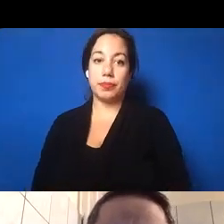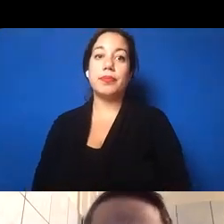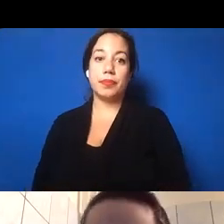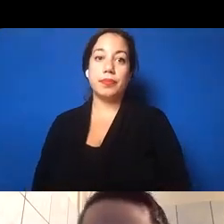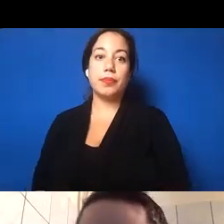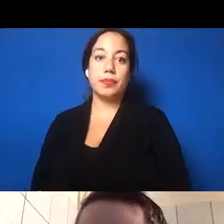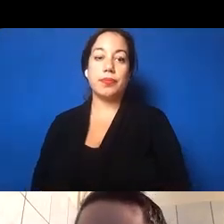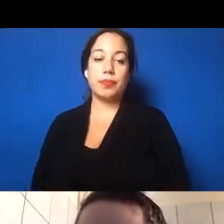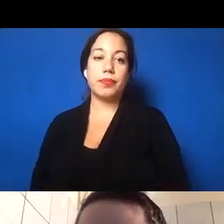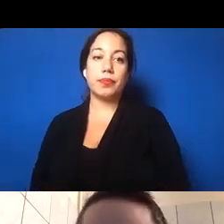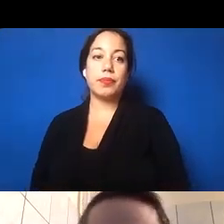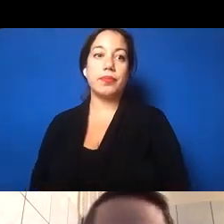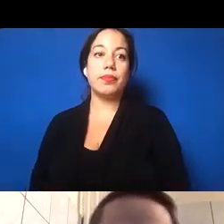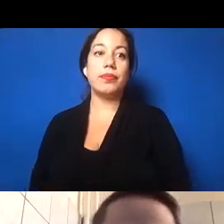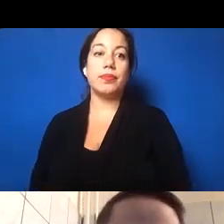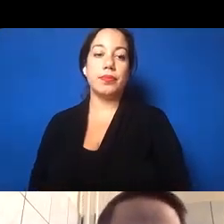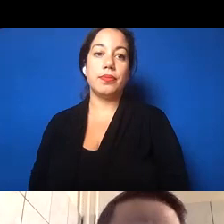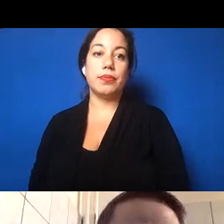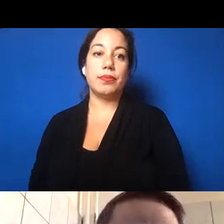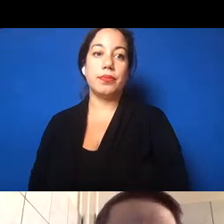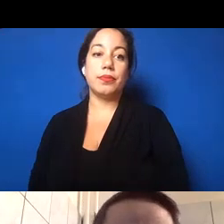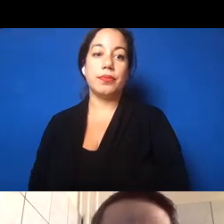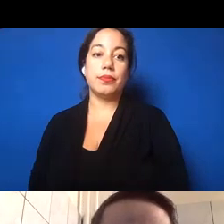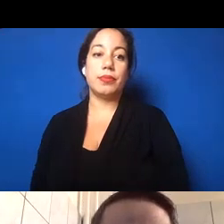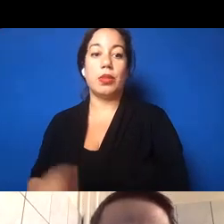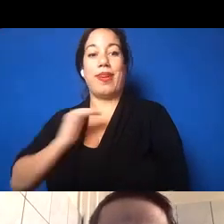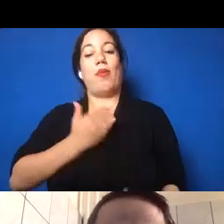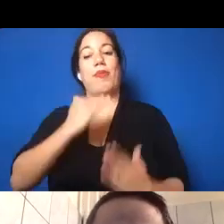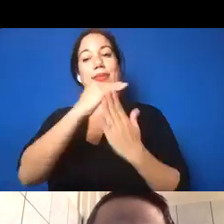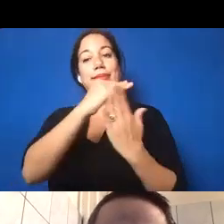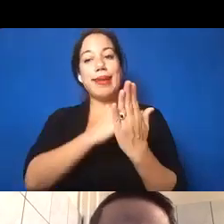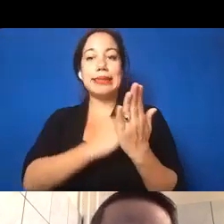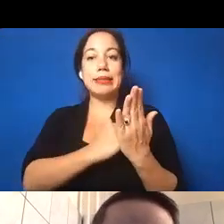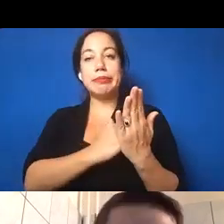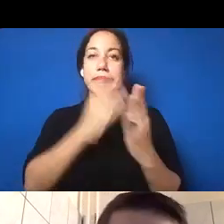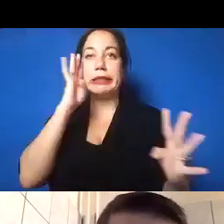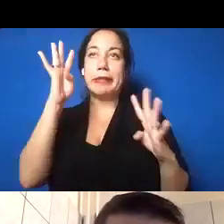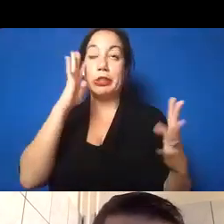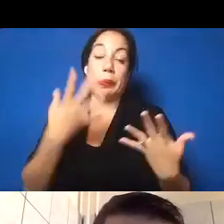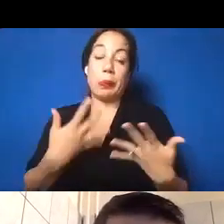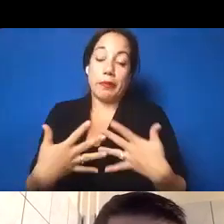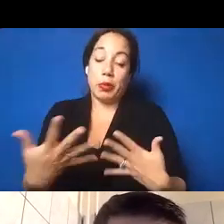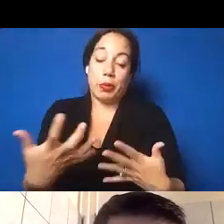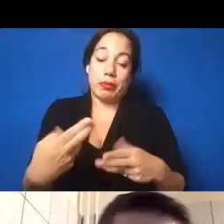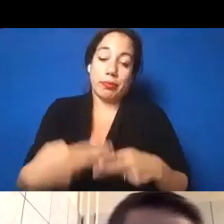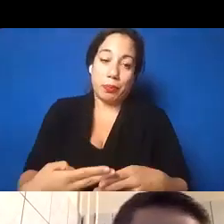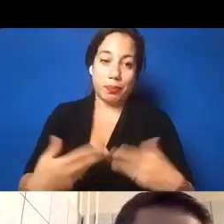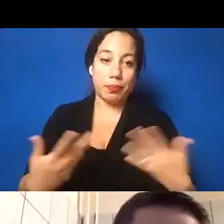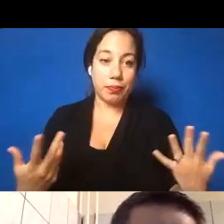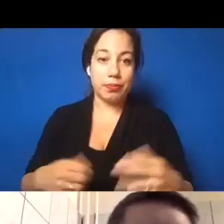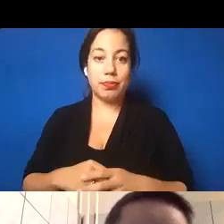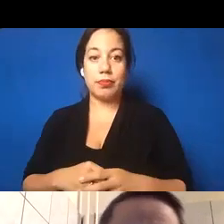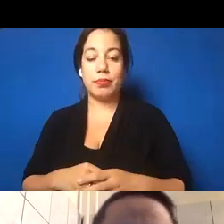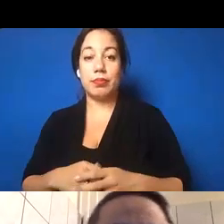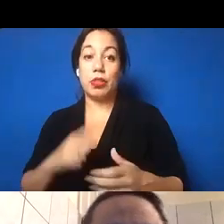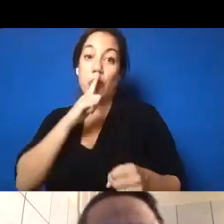So our, let's say, lessons or whatever, innovations or whatever you want to call it, or